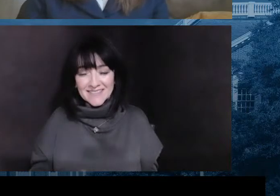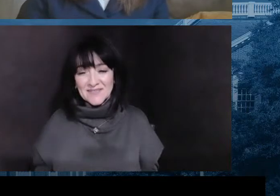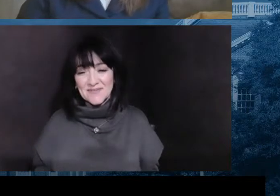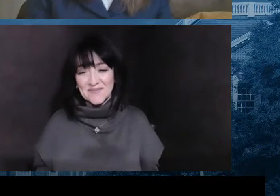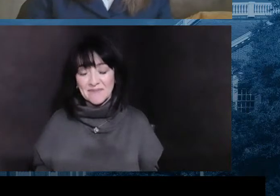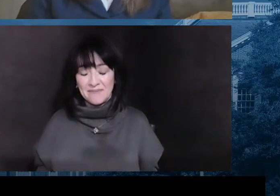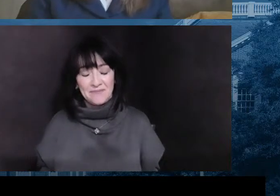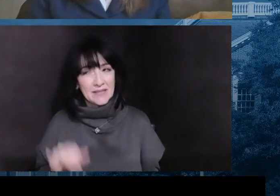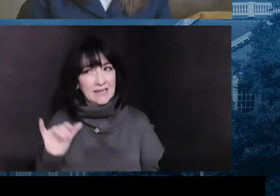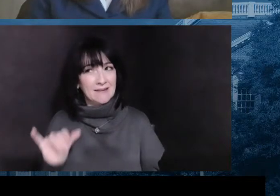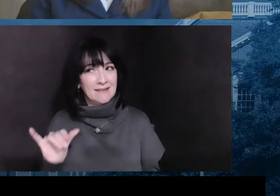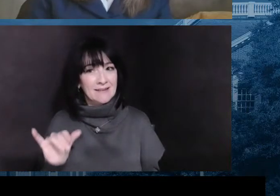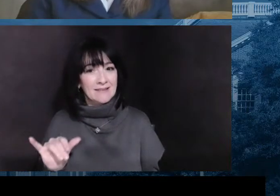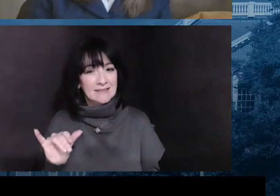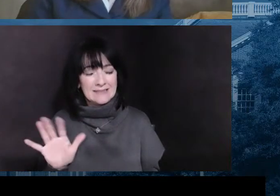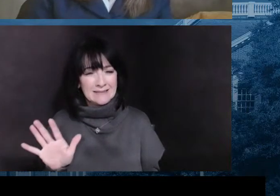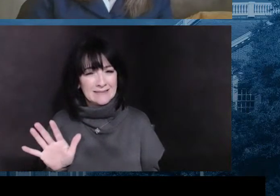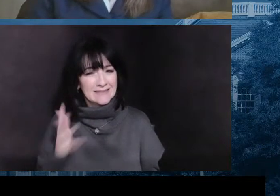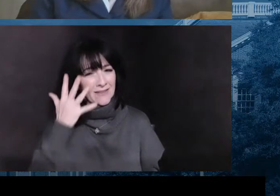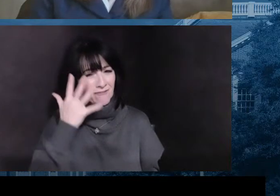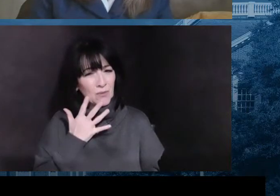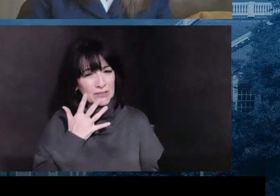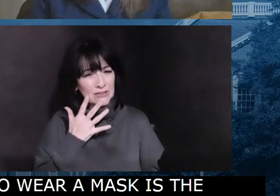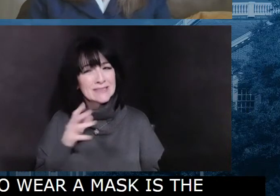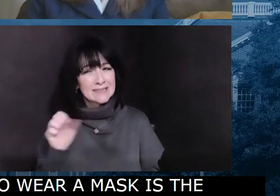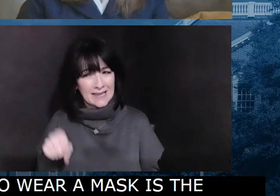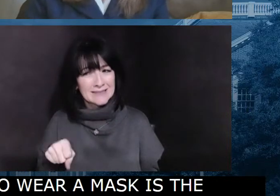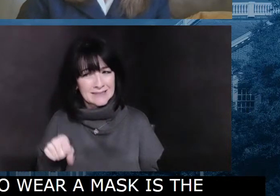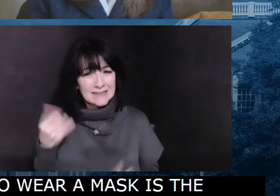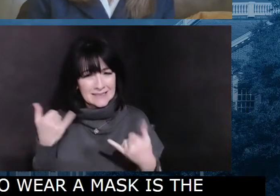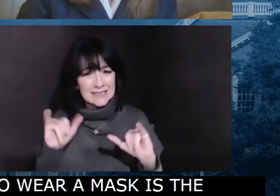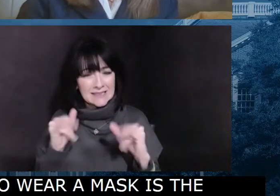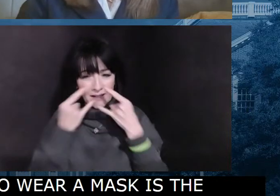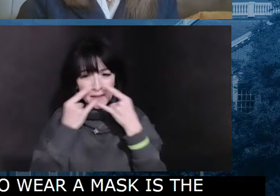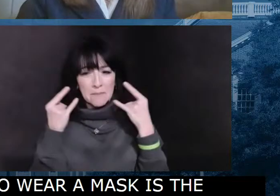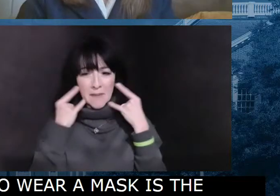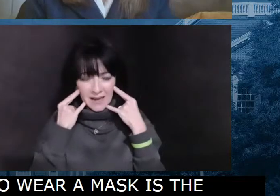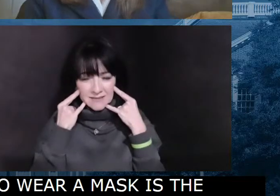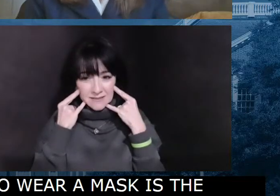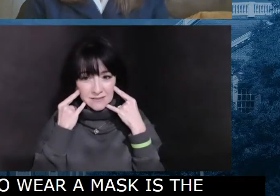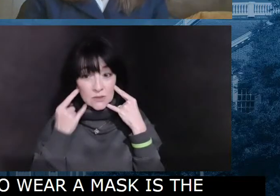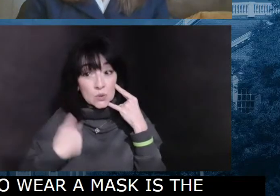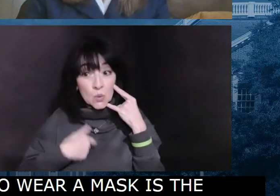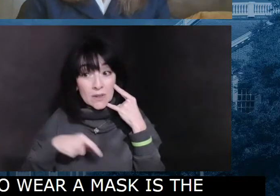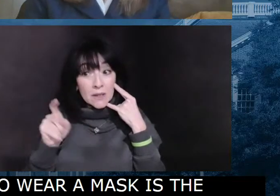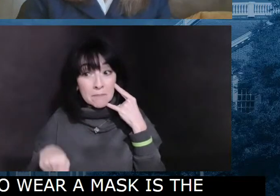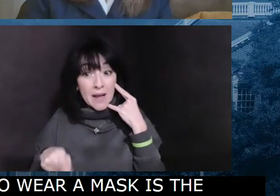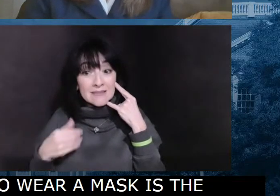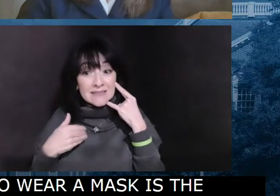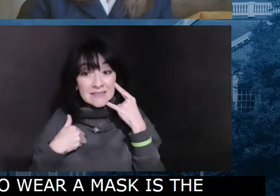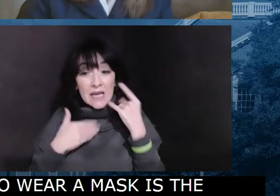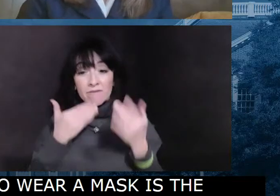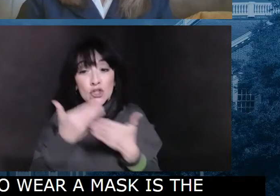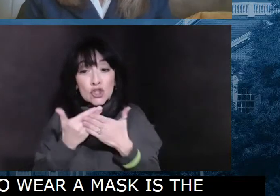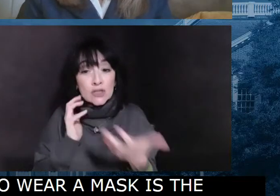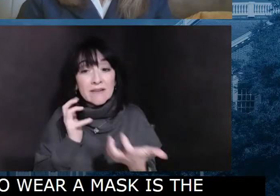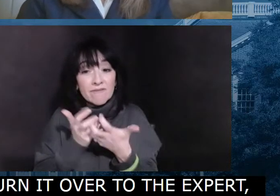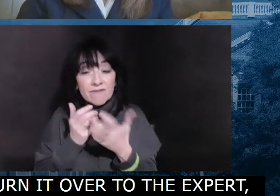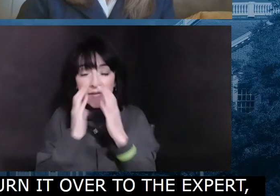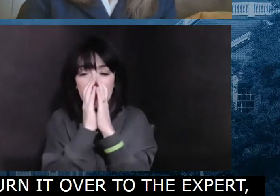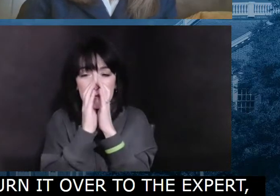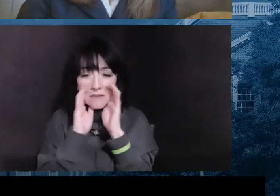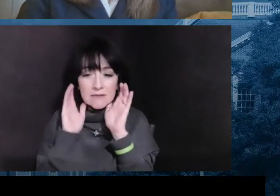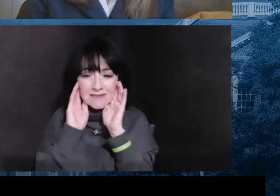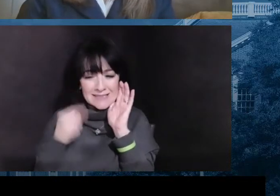unfortunately, we still have to wear a mask, and one that fits snugly around our face, as we talked about